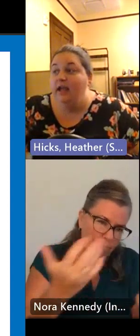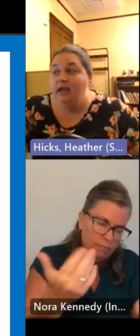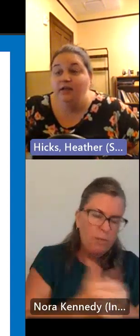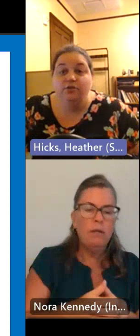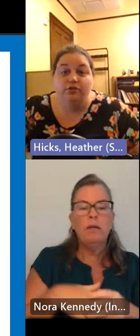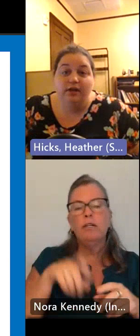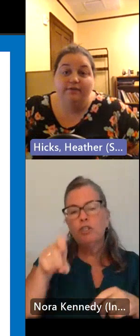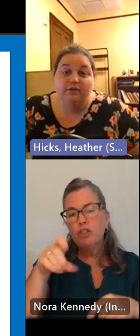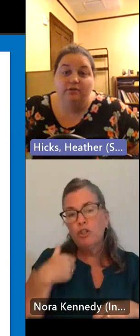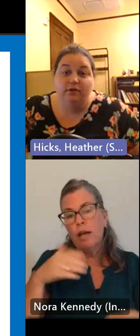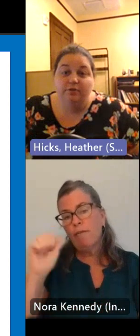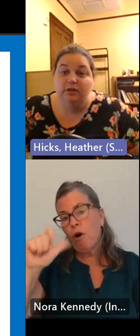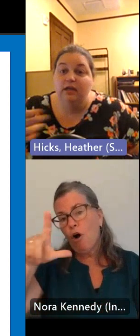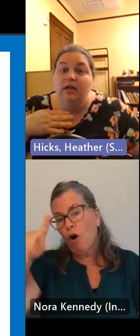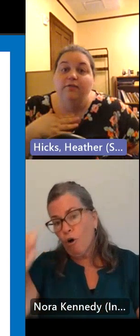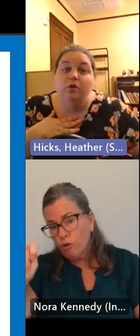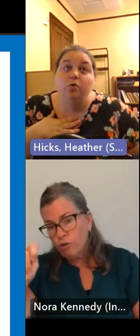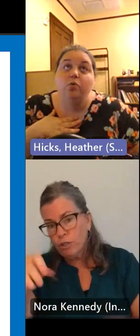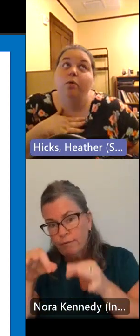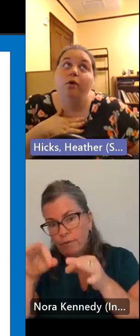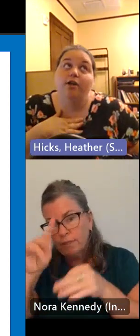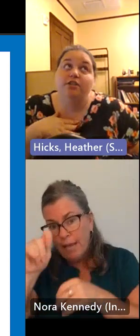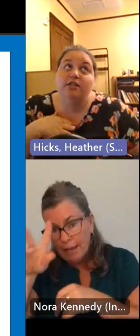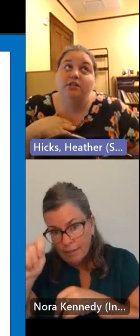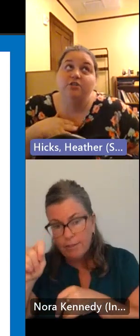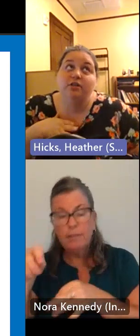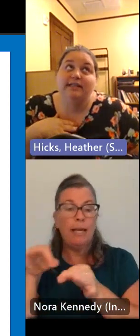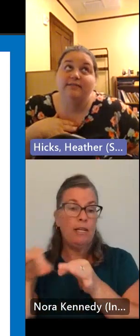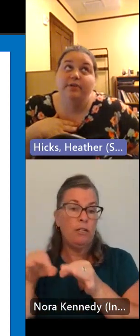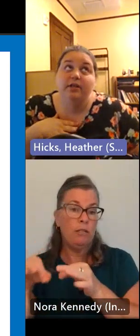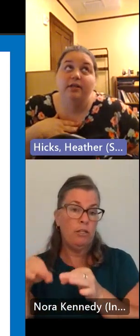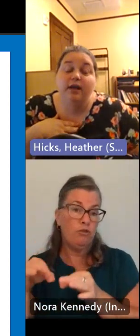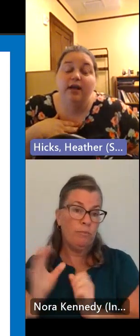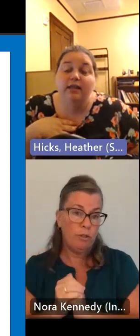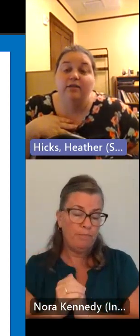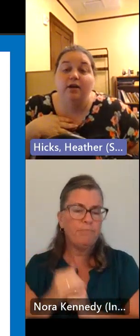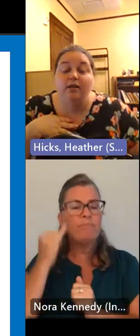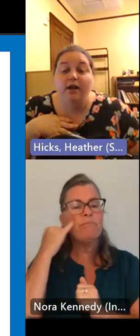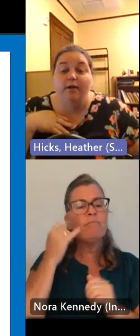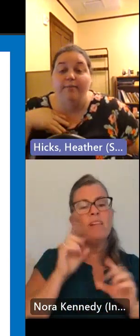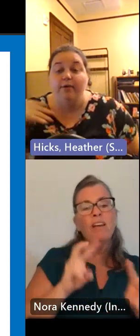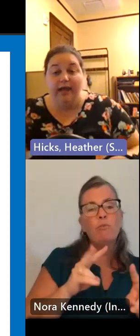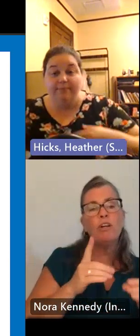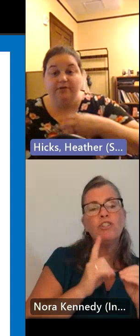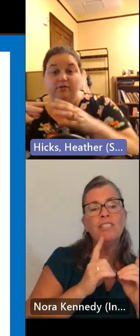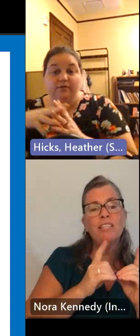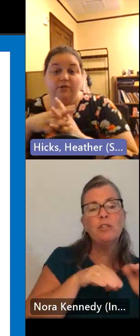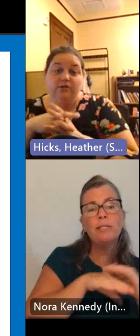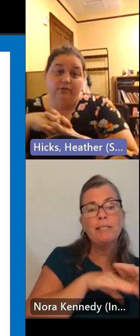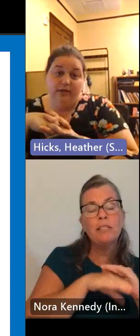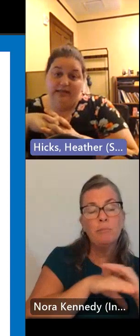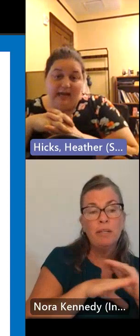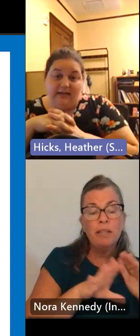text and should have a description. If you watch the digital accessibility training, they talk a lot about captions versus alternate